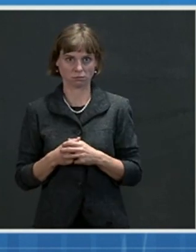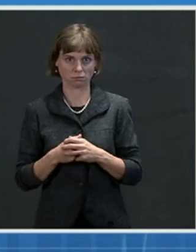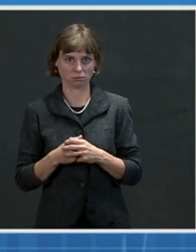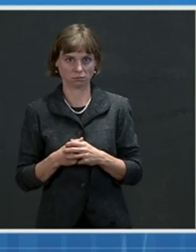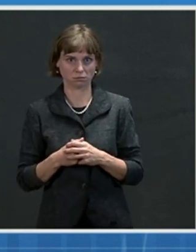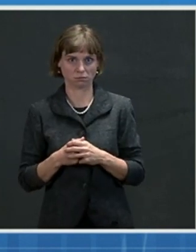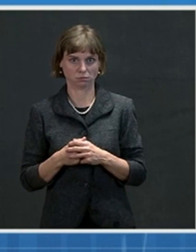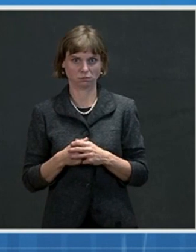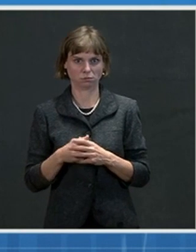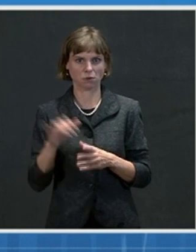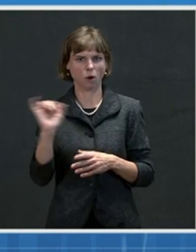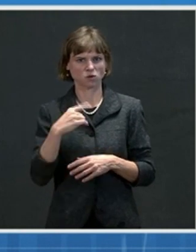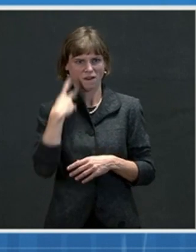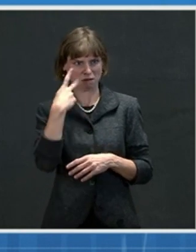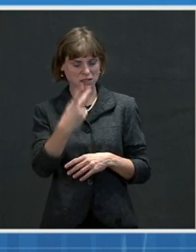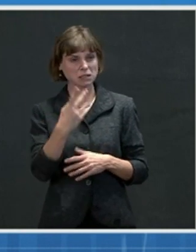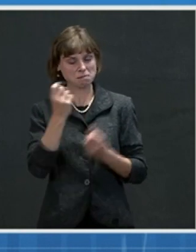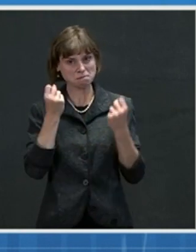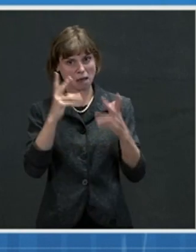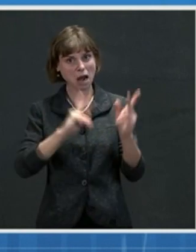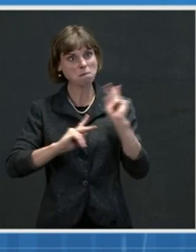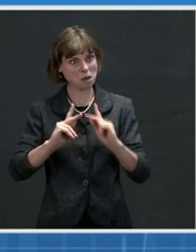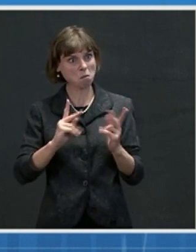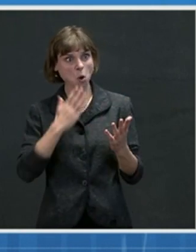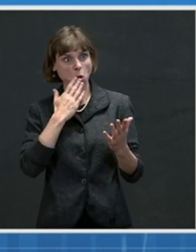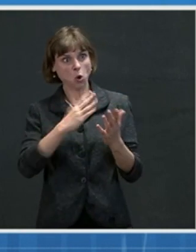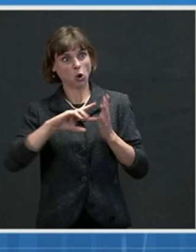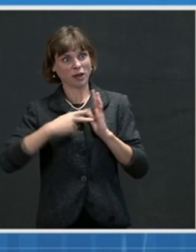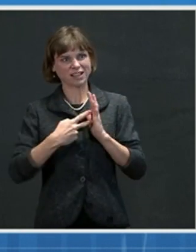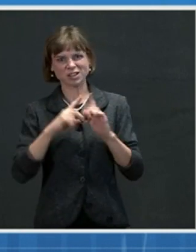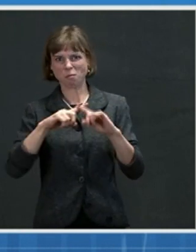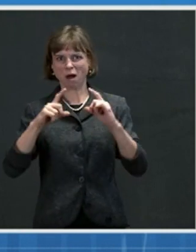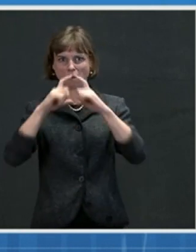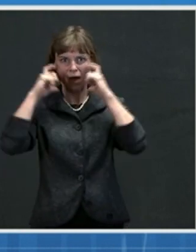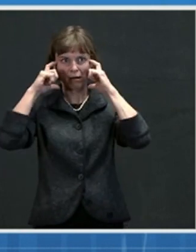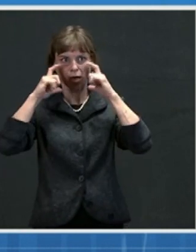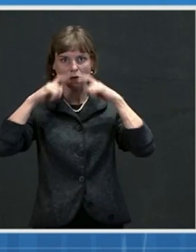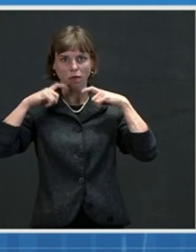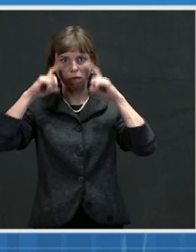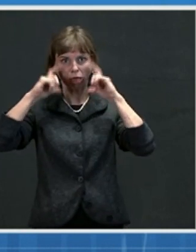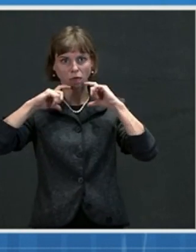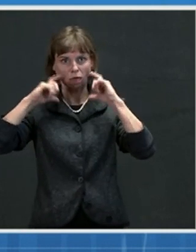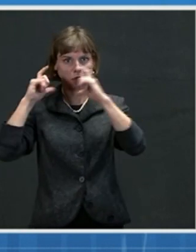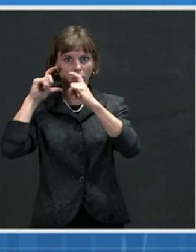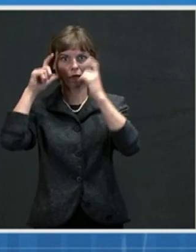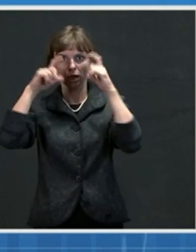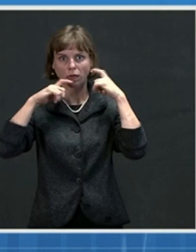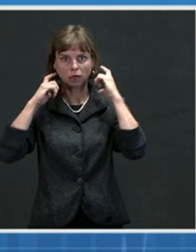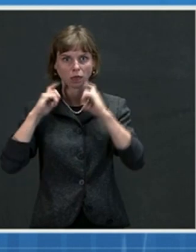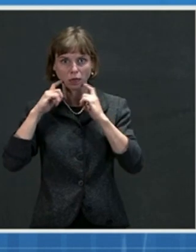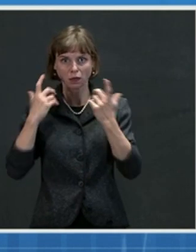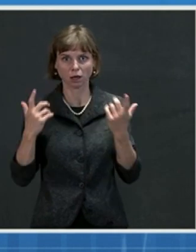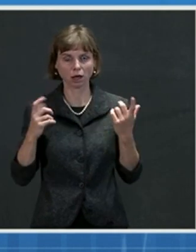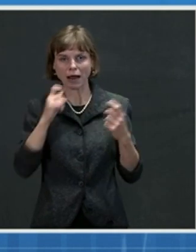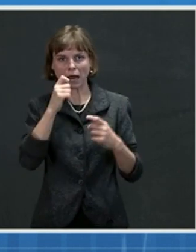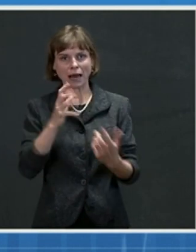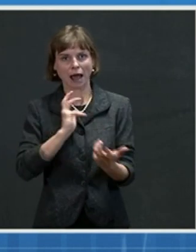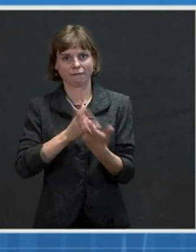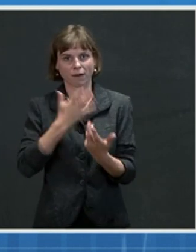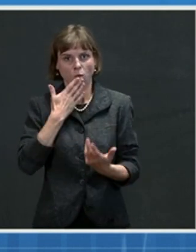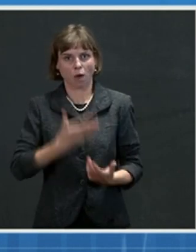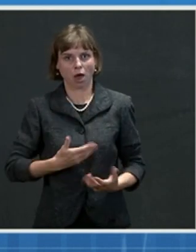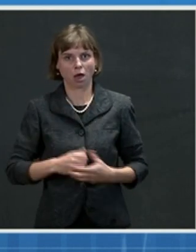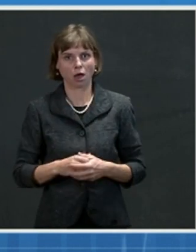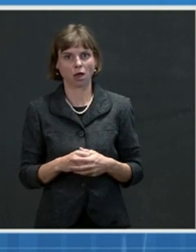many well-meaning people wearing masks that do not fit well or fit incorrectly. In fact, recent survey data